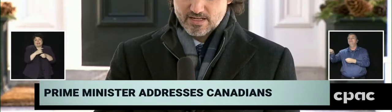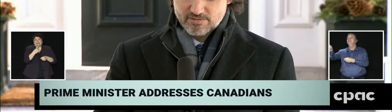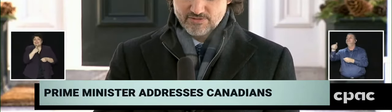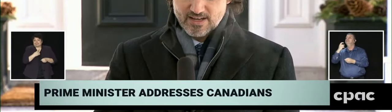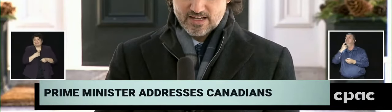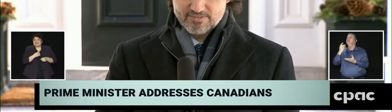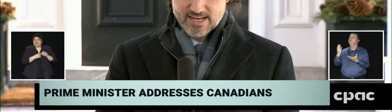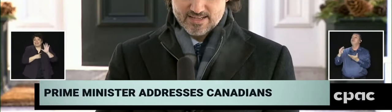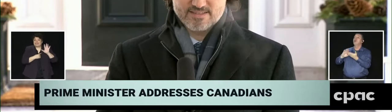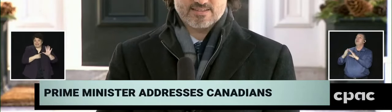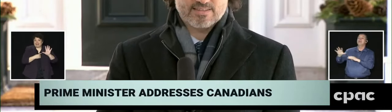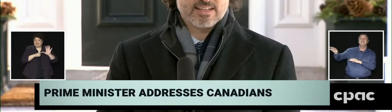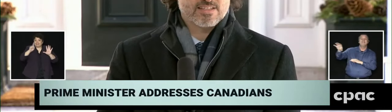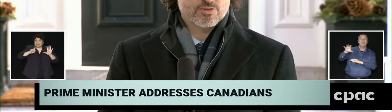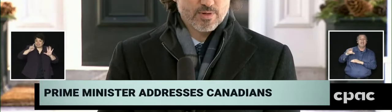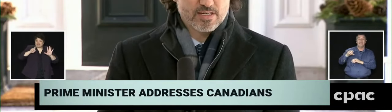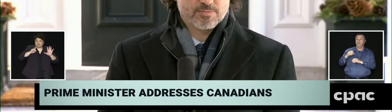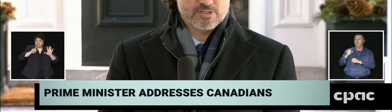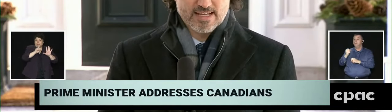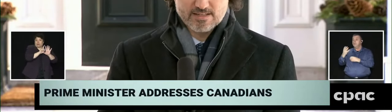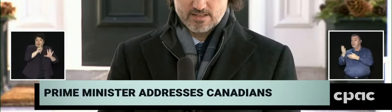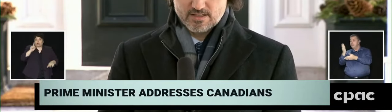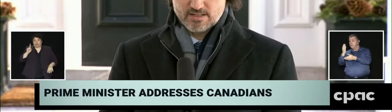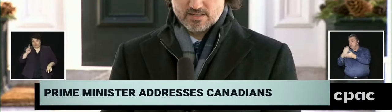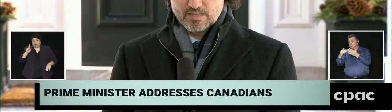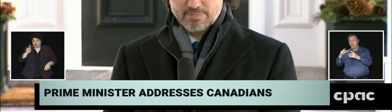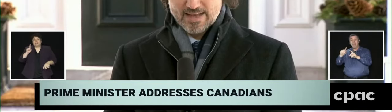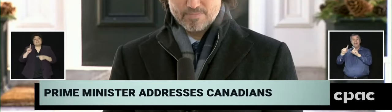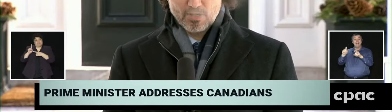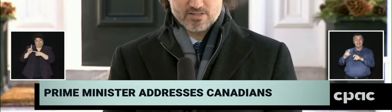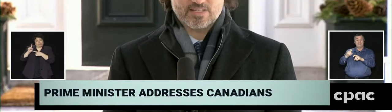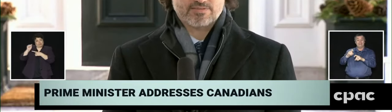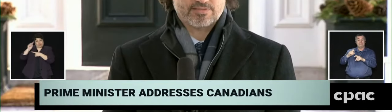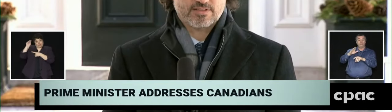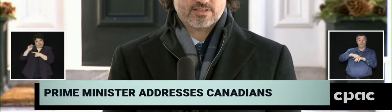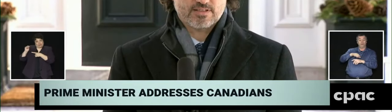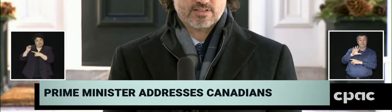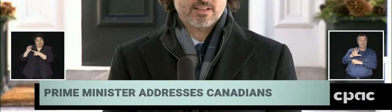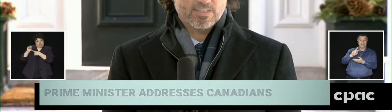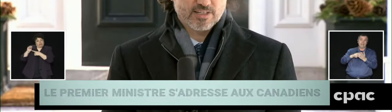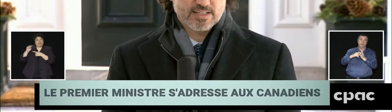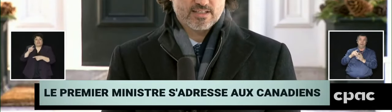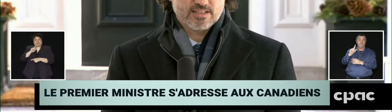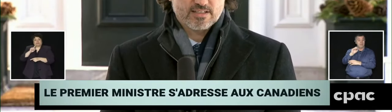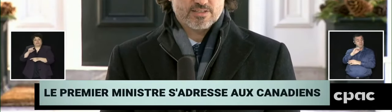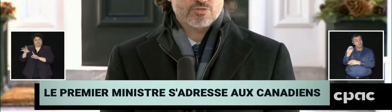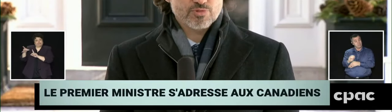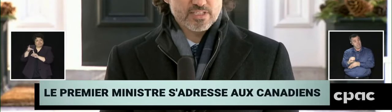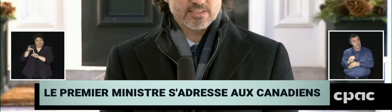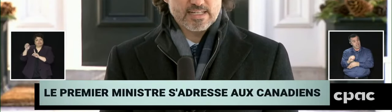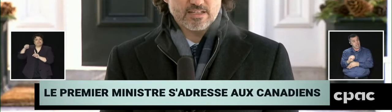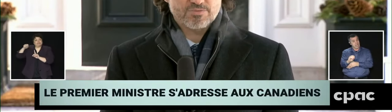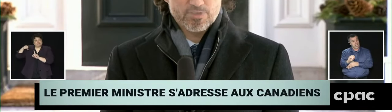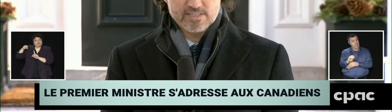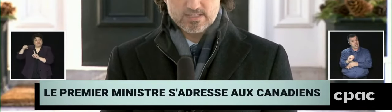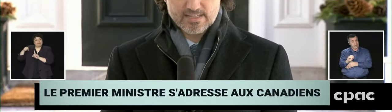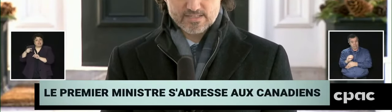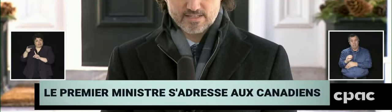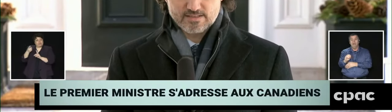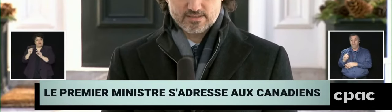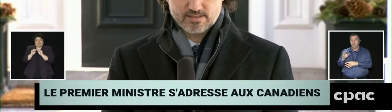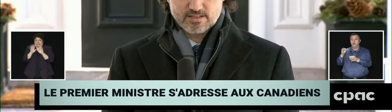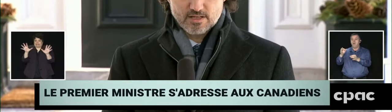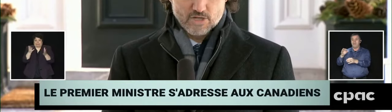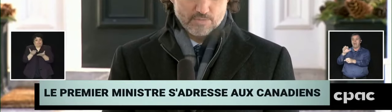1 in 5 tests, that's 20%, come back positive. Clearly, there's real need for this